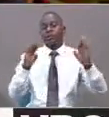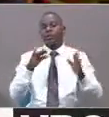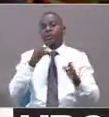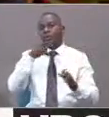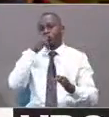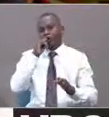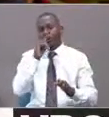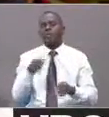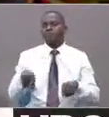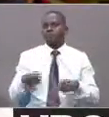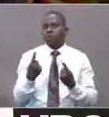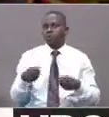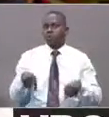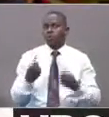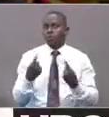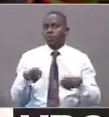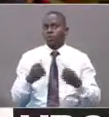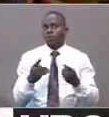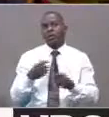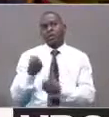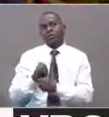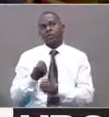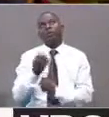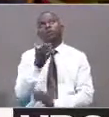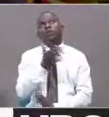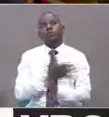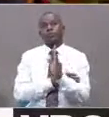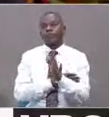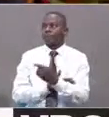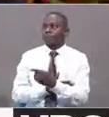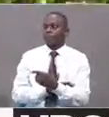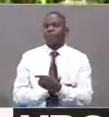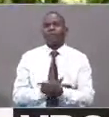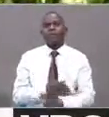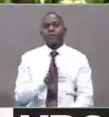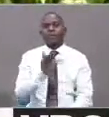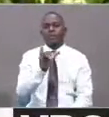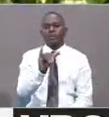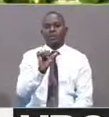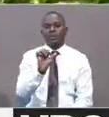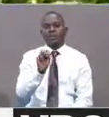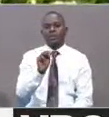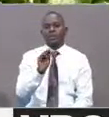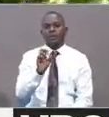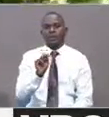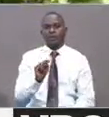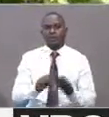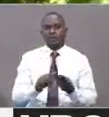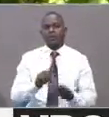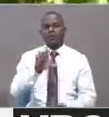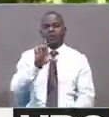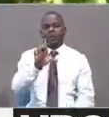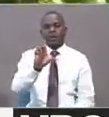engaged in conflicts under the guise of working for God. In Yemen, in